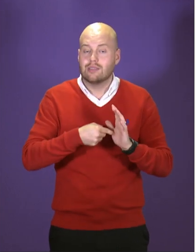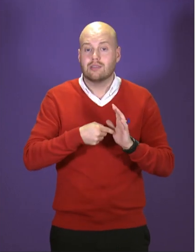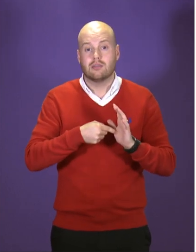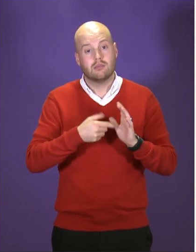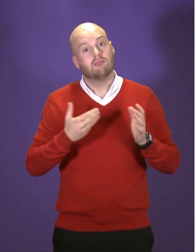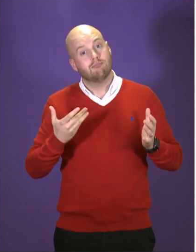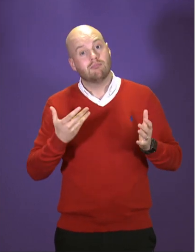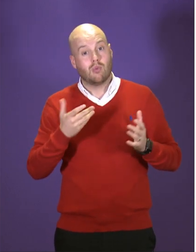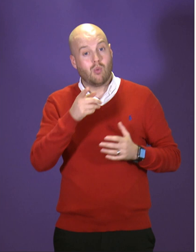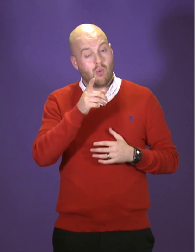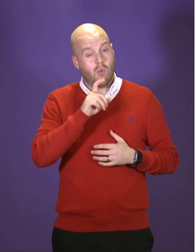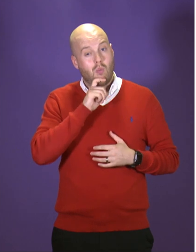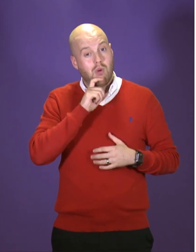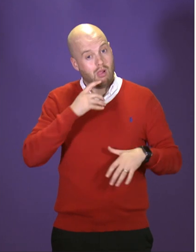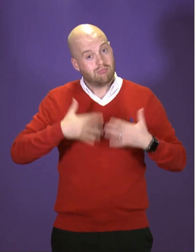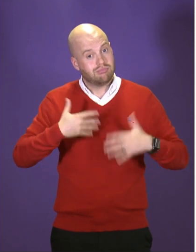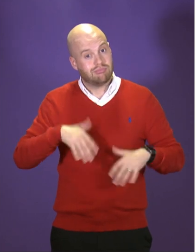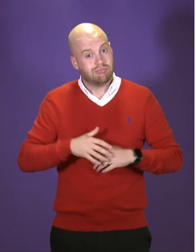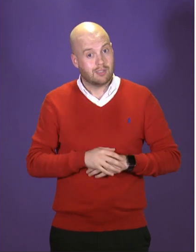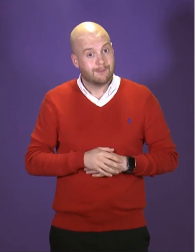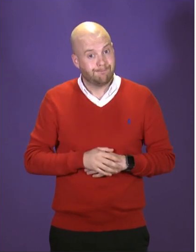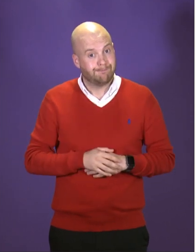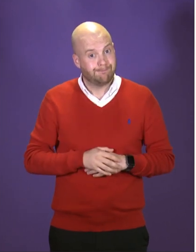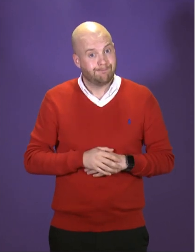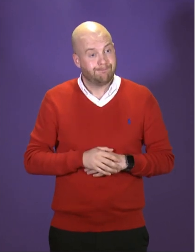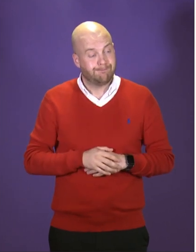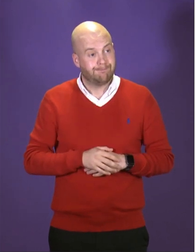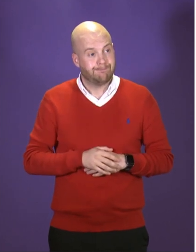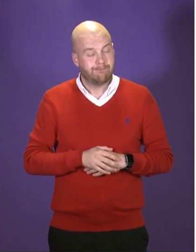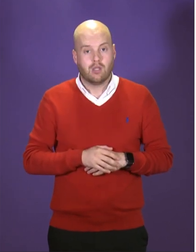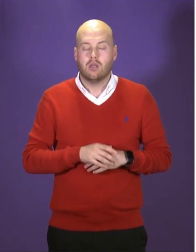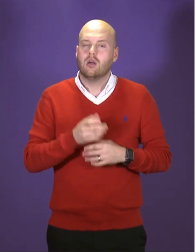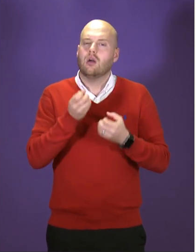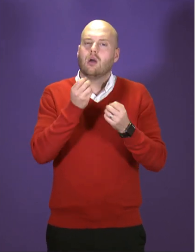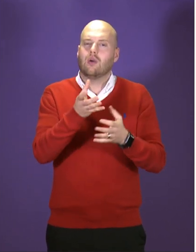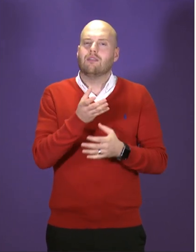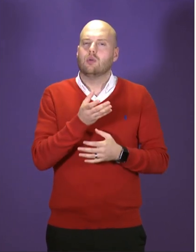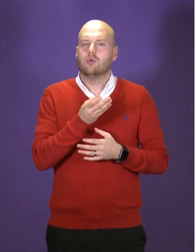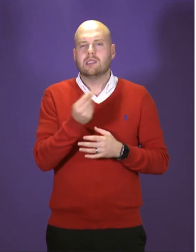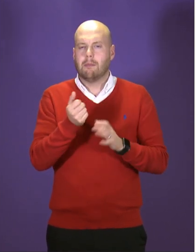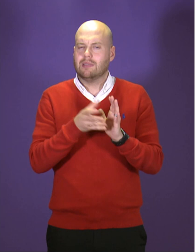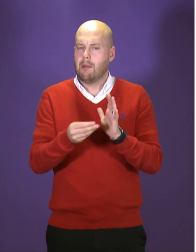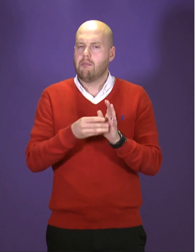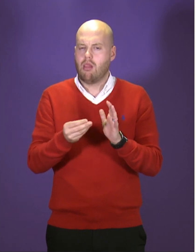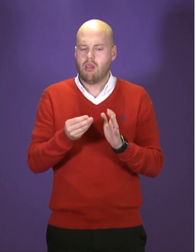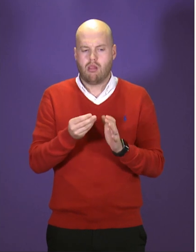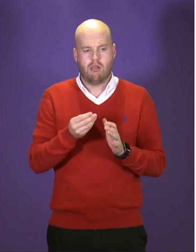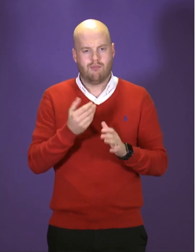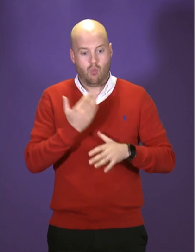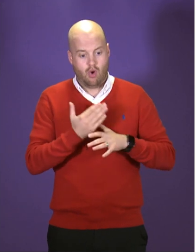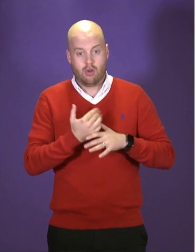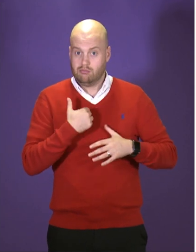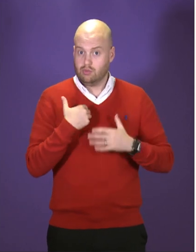peril. I'm going to give you a few examples of some of the work that we've been partly responsible for,